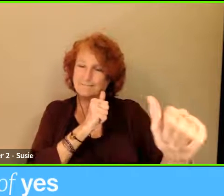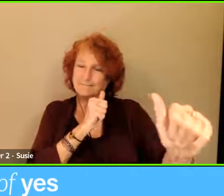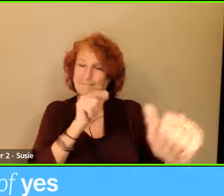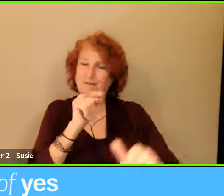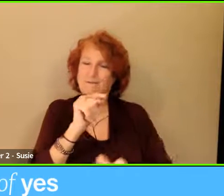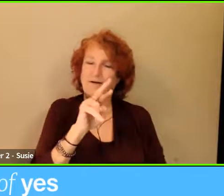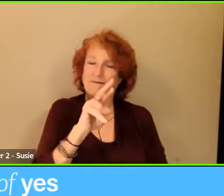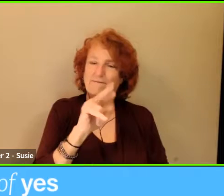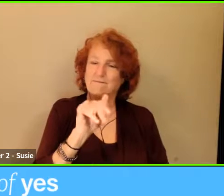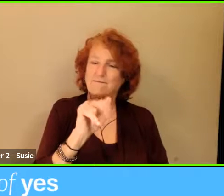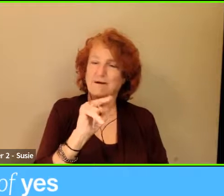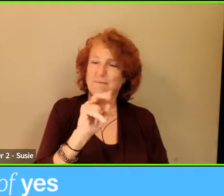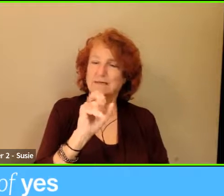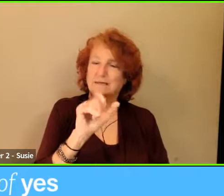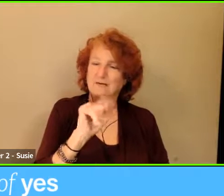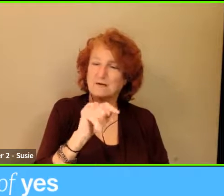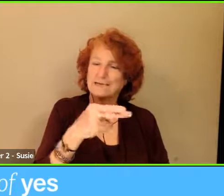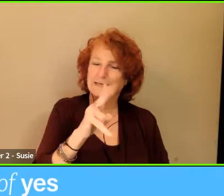Great.